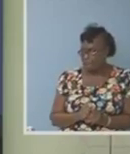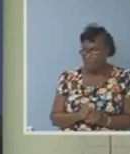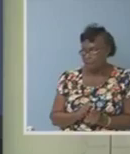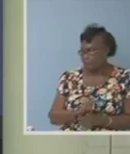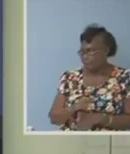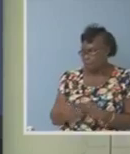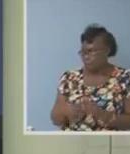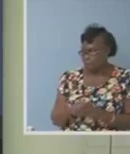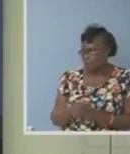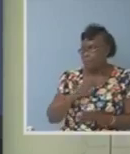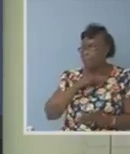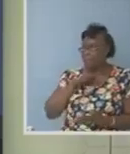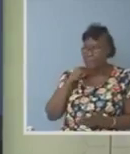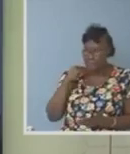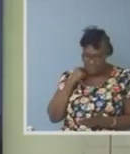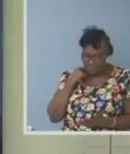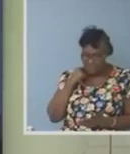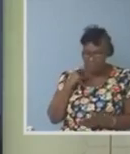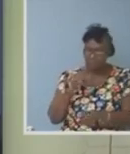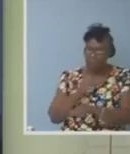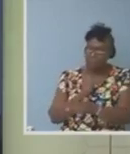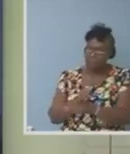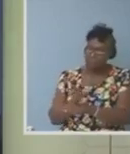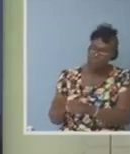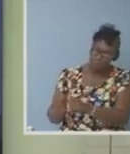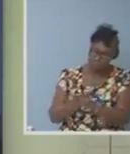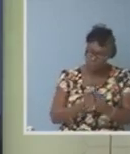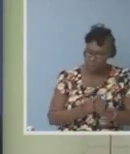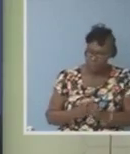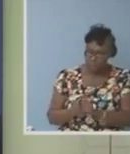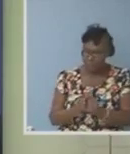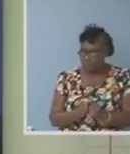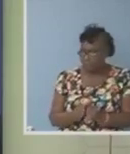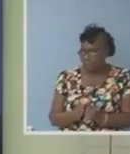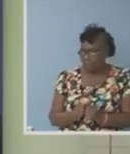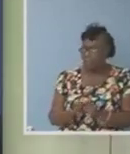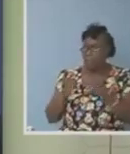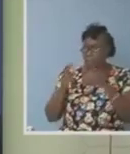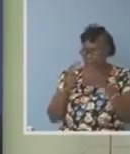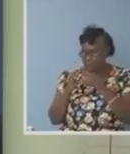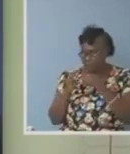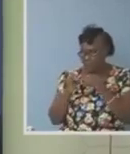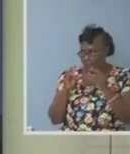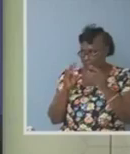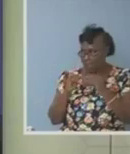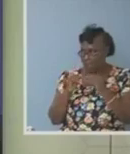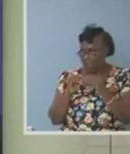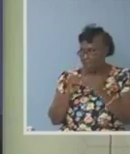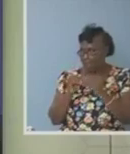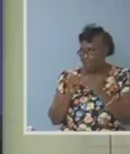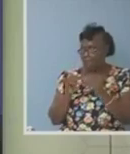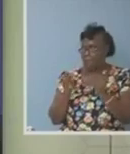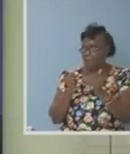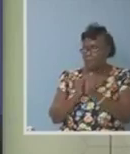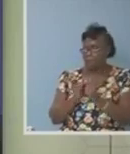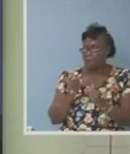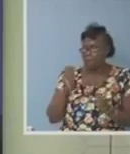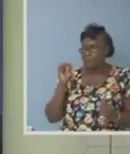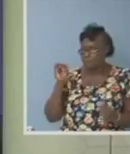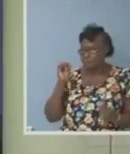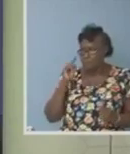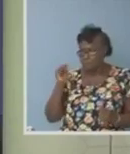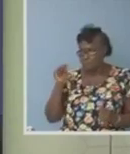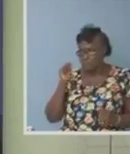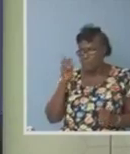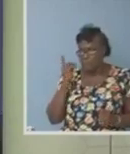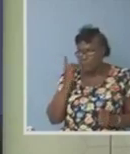and the Tourism Minister, Mr. Randall Mitchell, will be meeting with Secretary Davidson and the